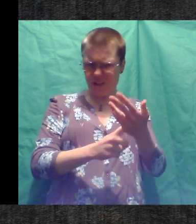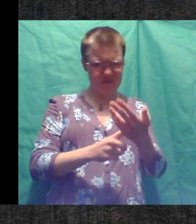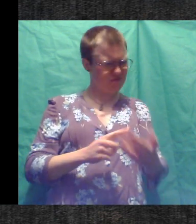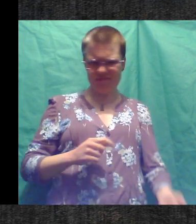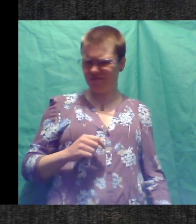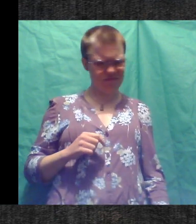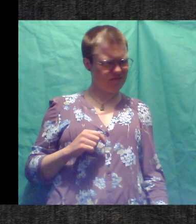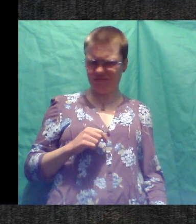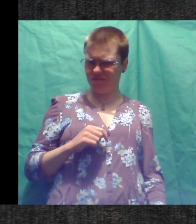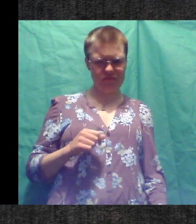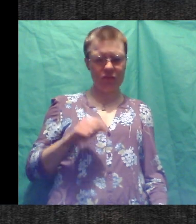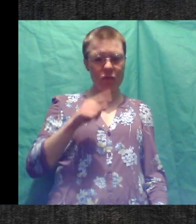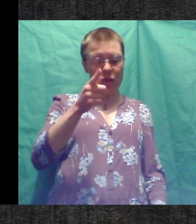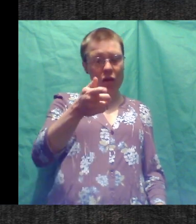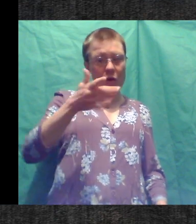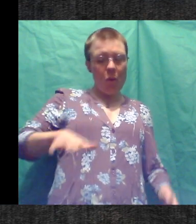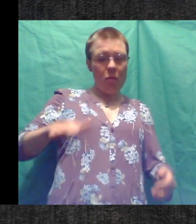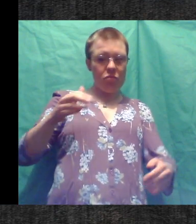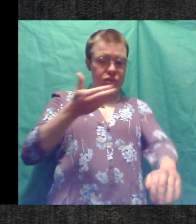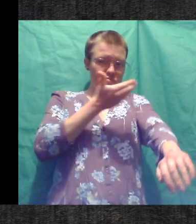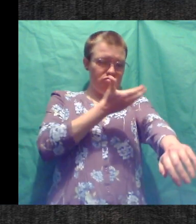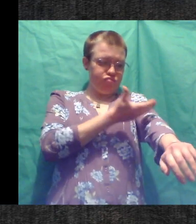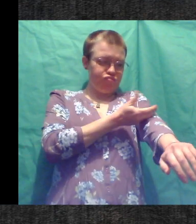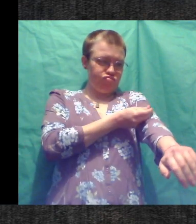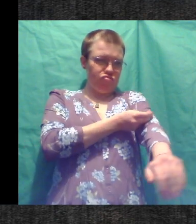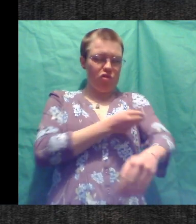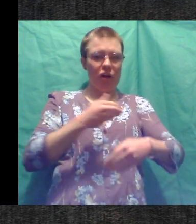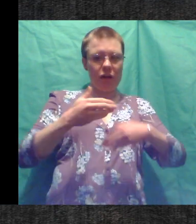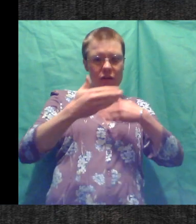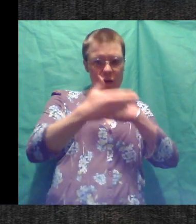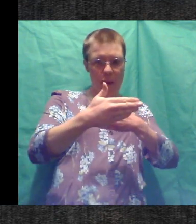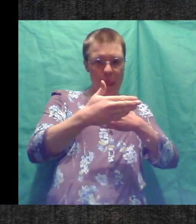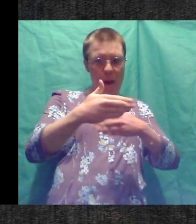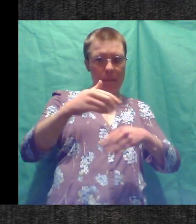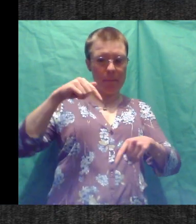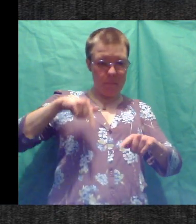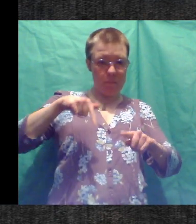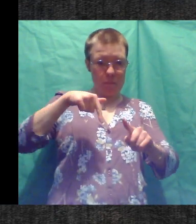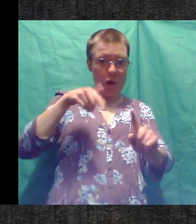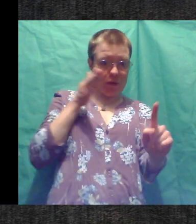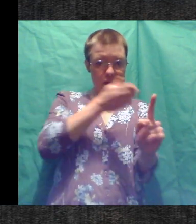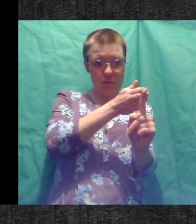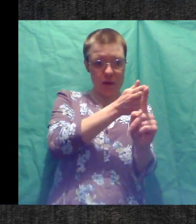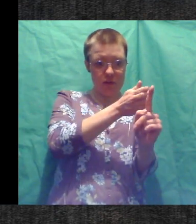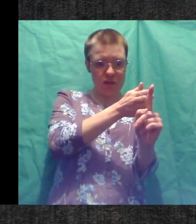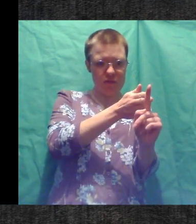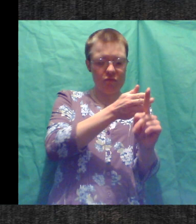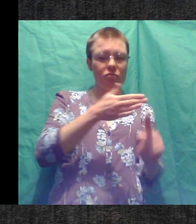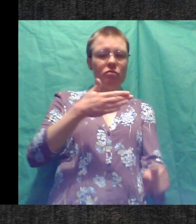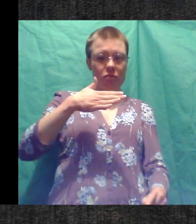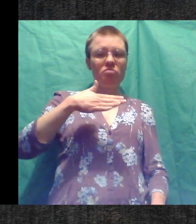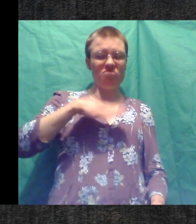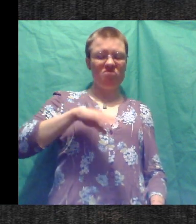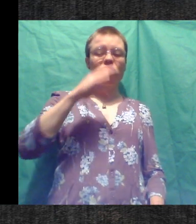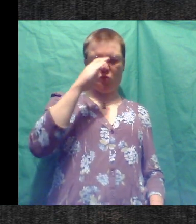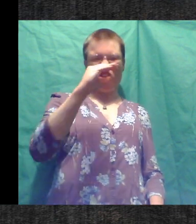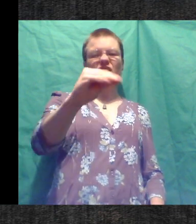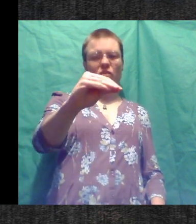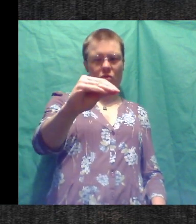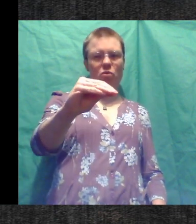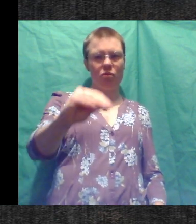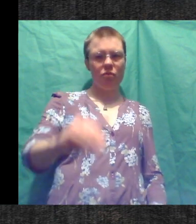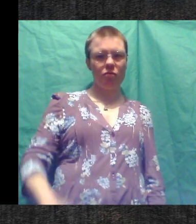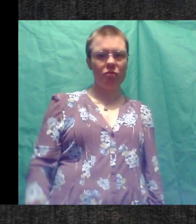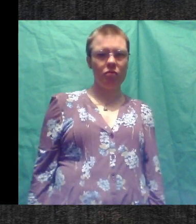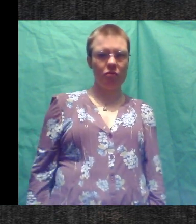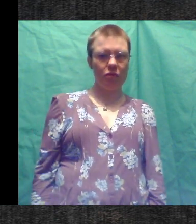weren't? No. You were injected with Fox dye as a part of this operation.